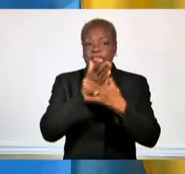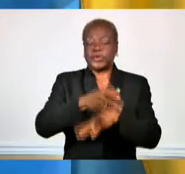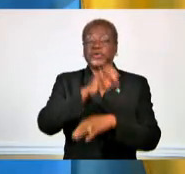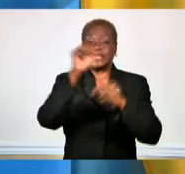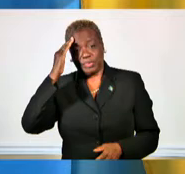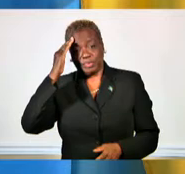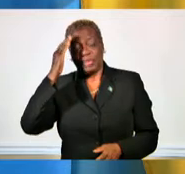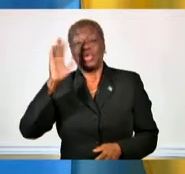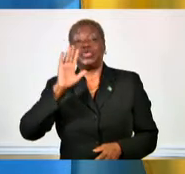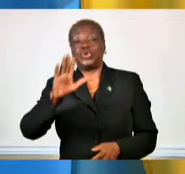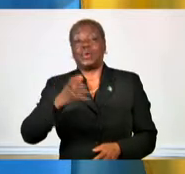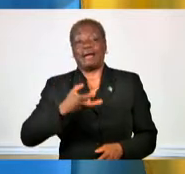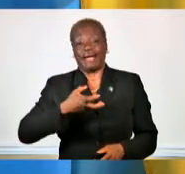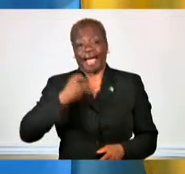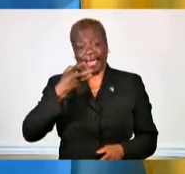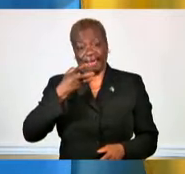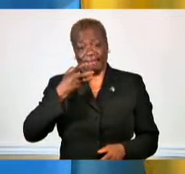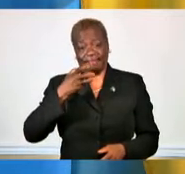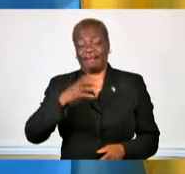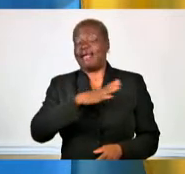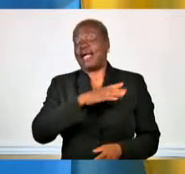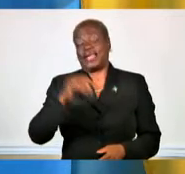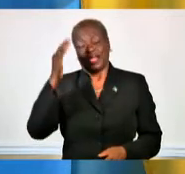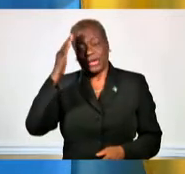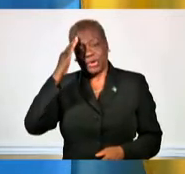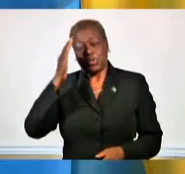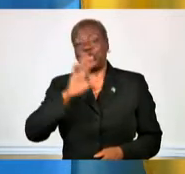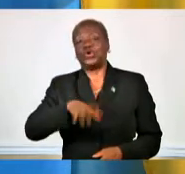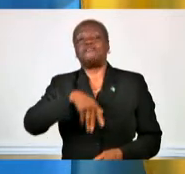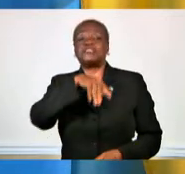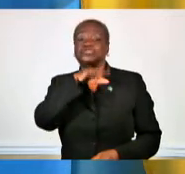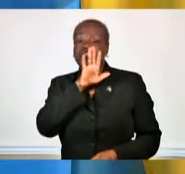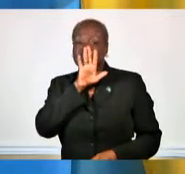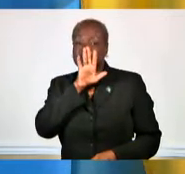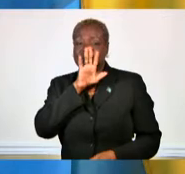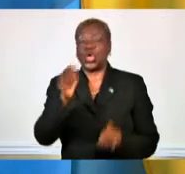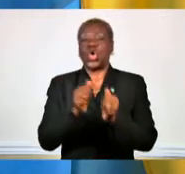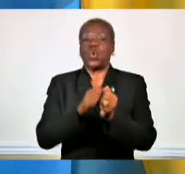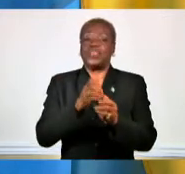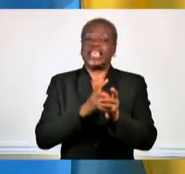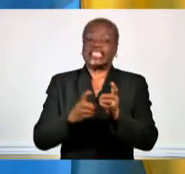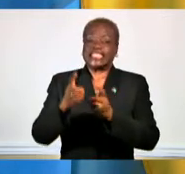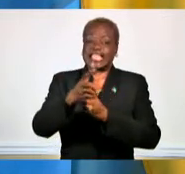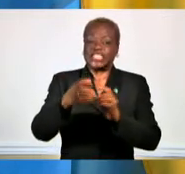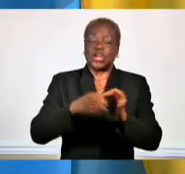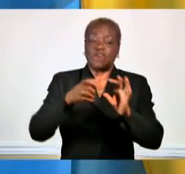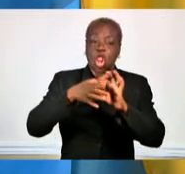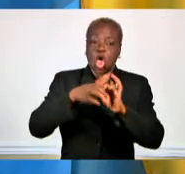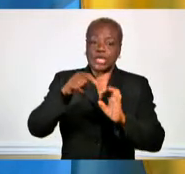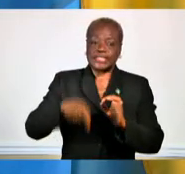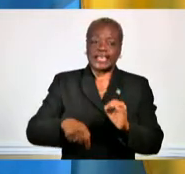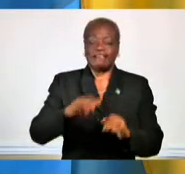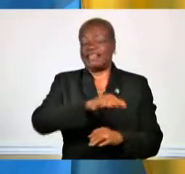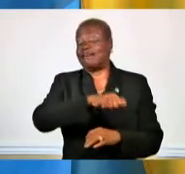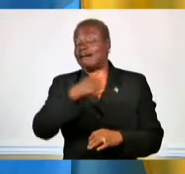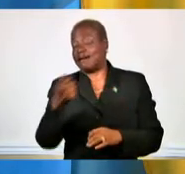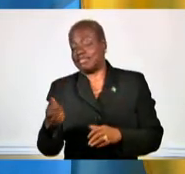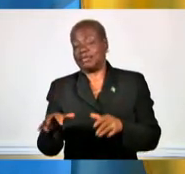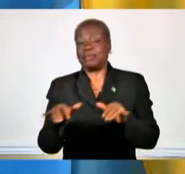Saturday. I acknowledge your frustration with the extension of the lockdown and other